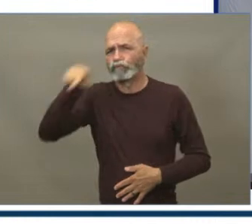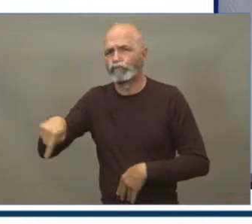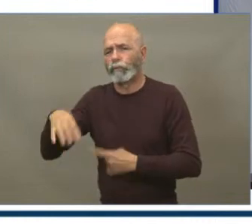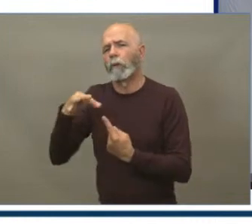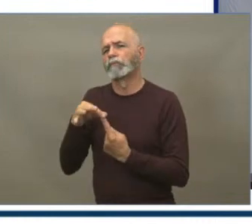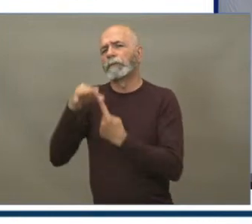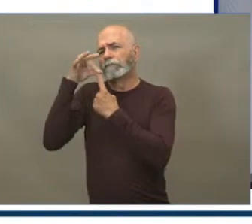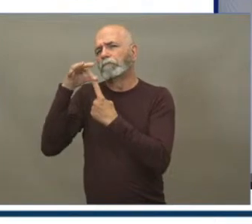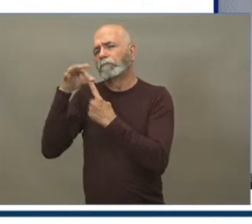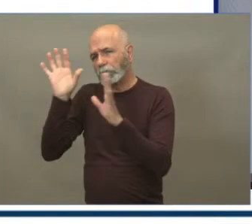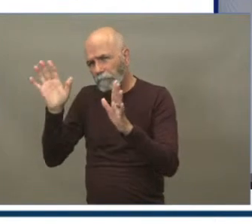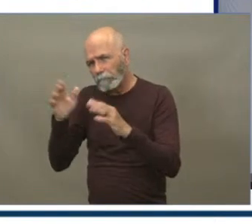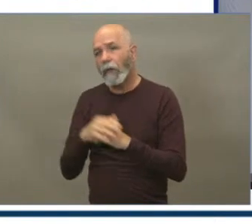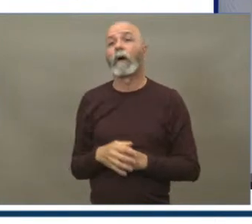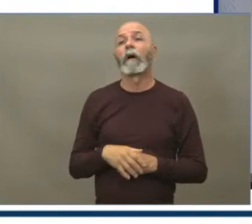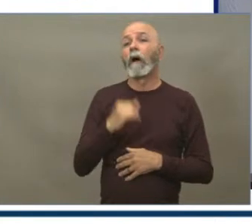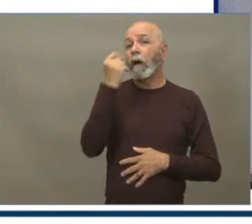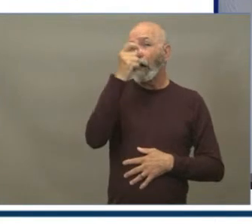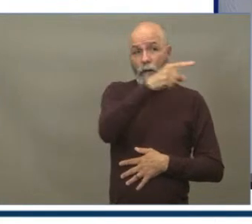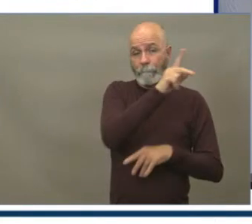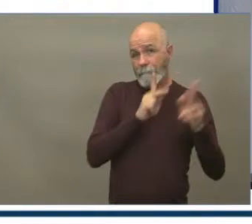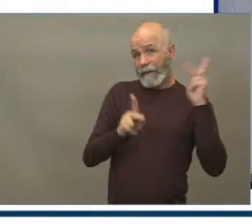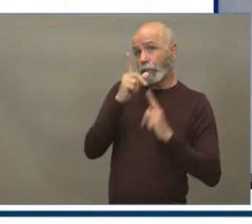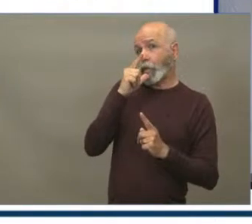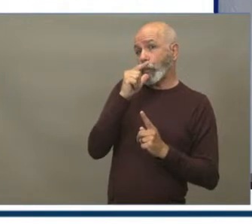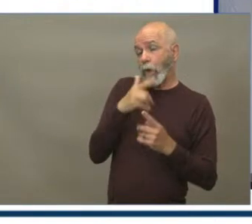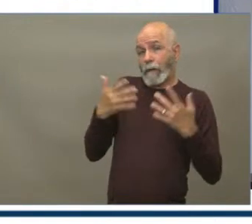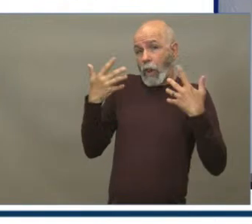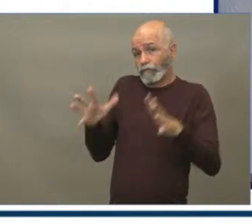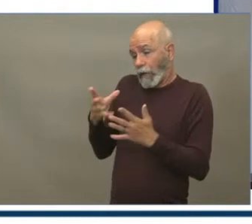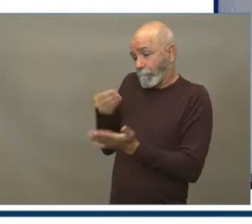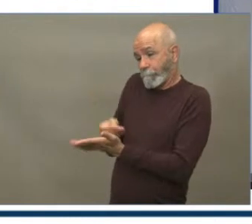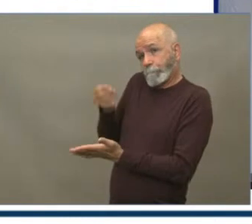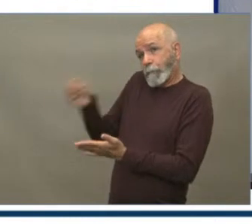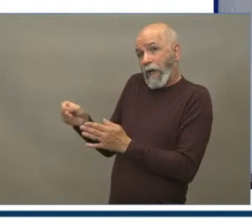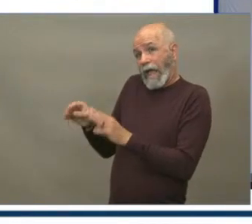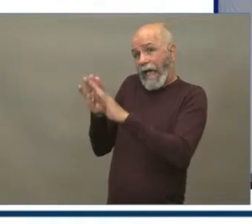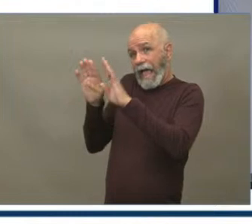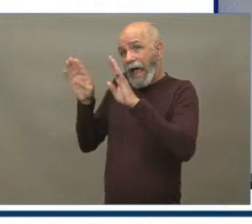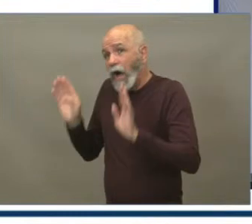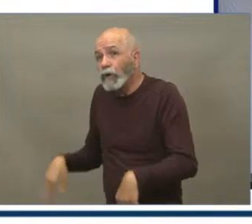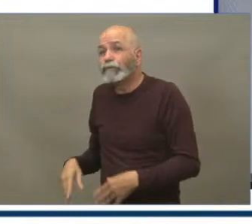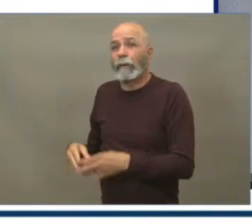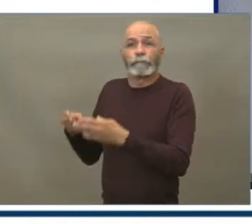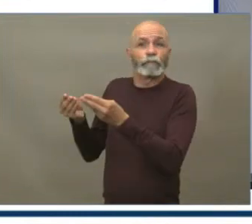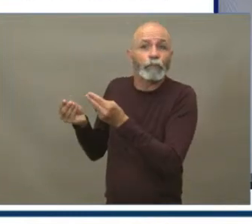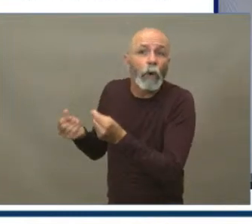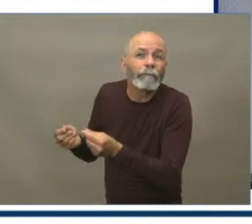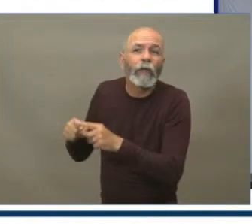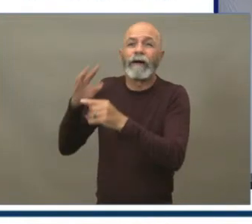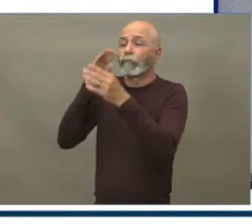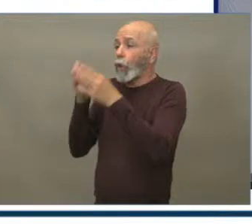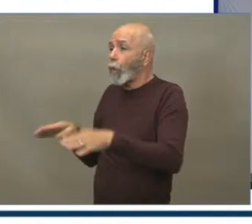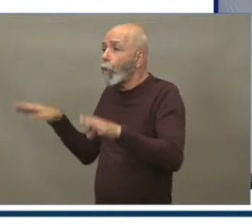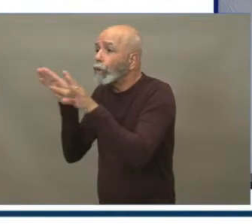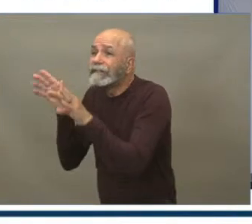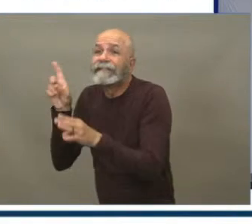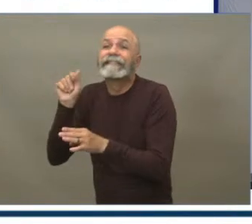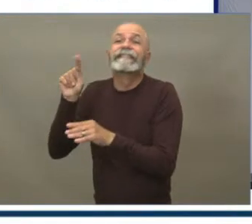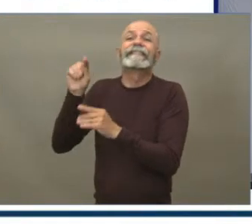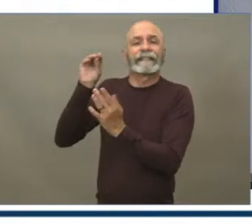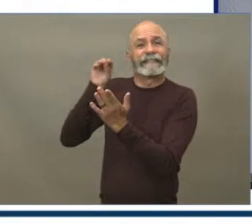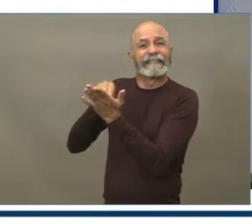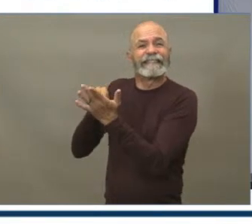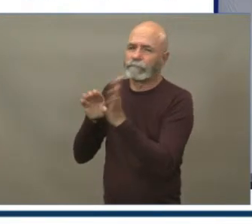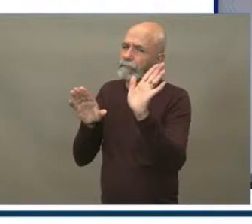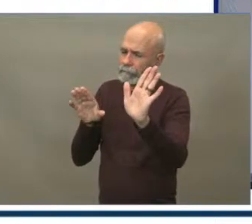closing dates out to June 1st. We want you to come to our province. We're just asking you to delay your move until we can stop the spread